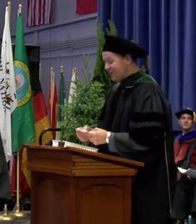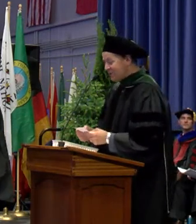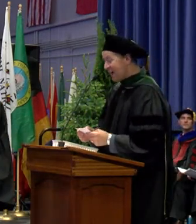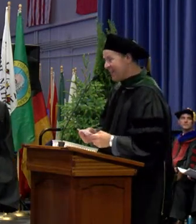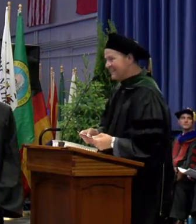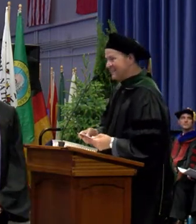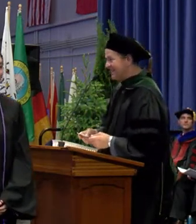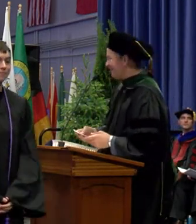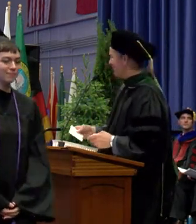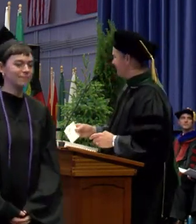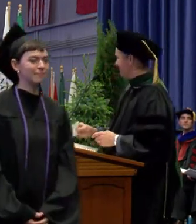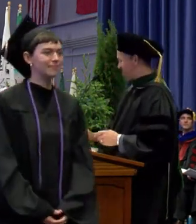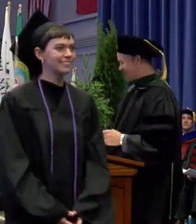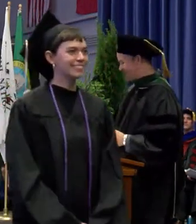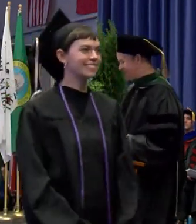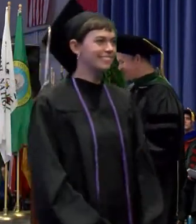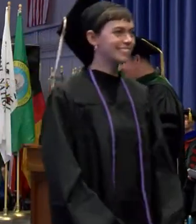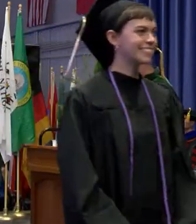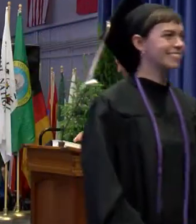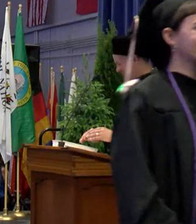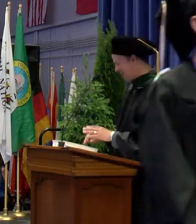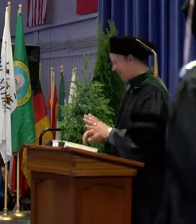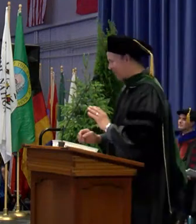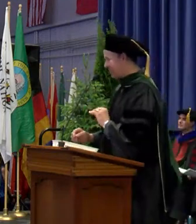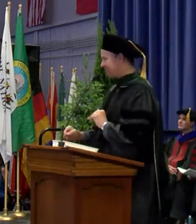Haven Johannesson.